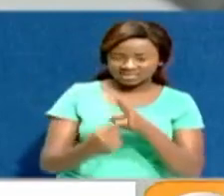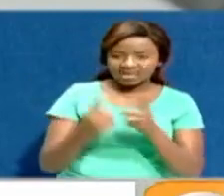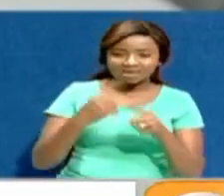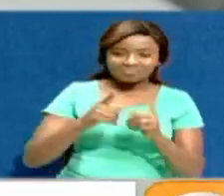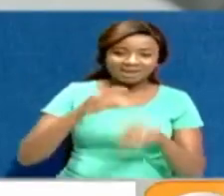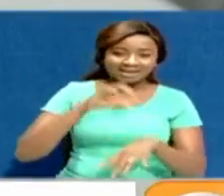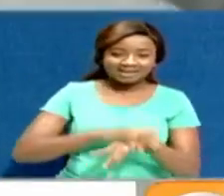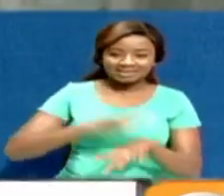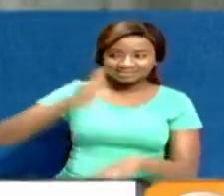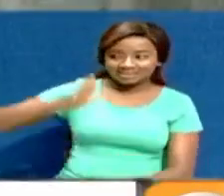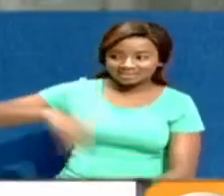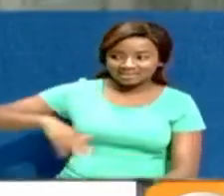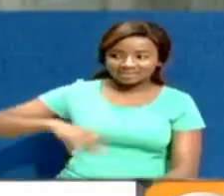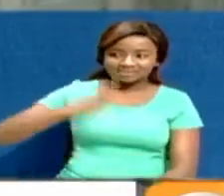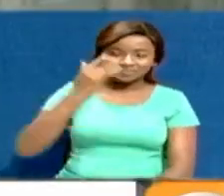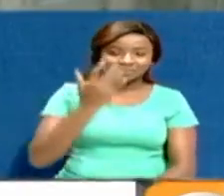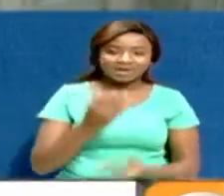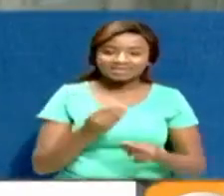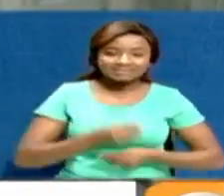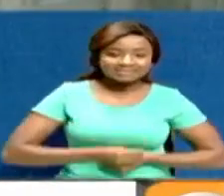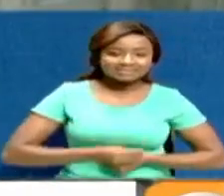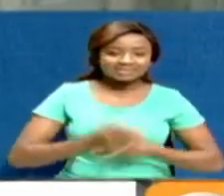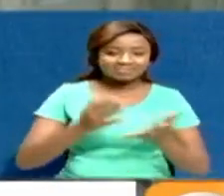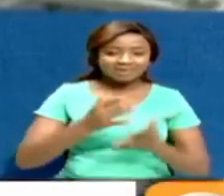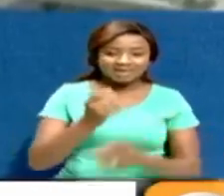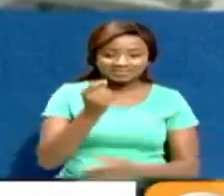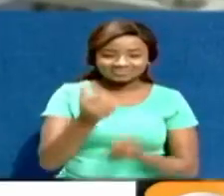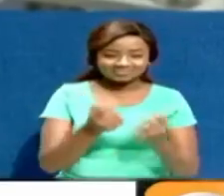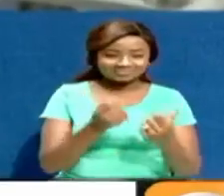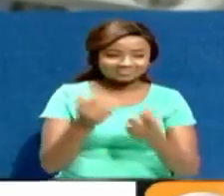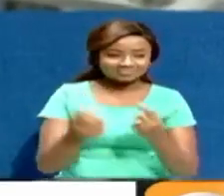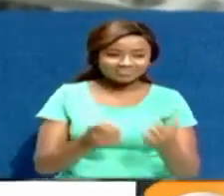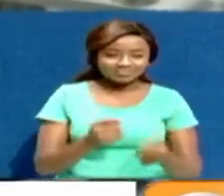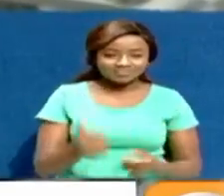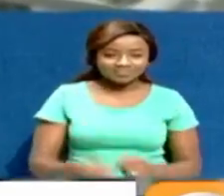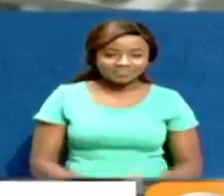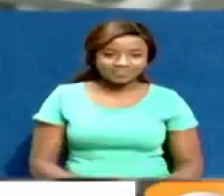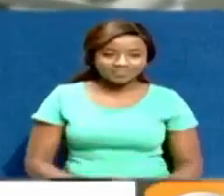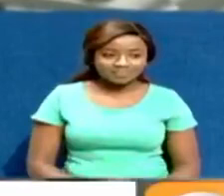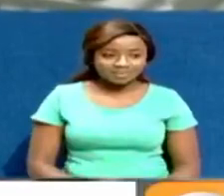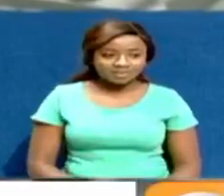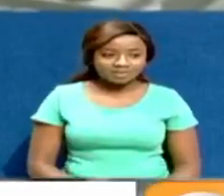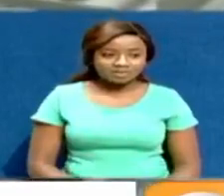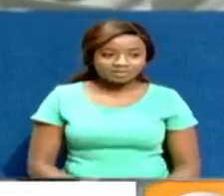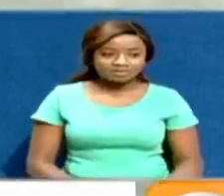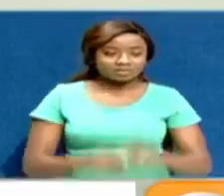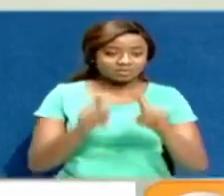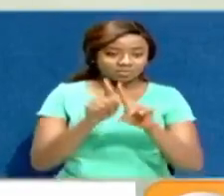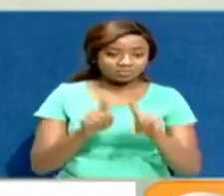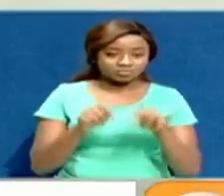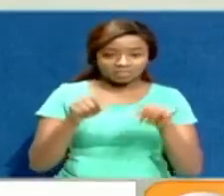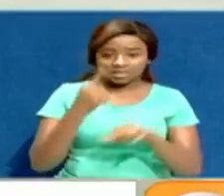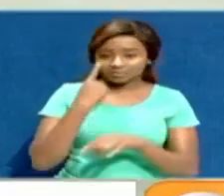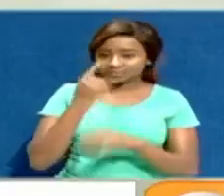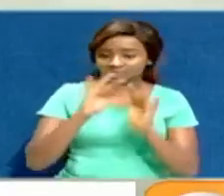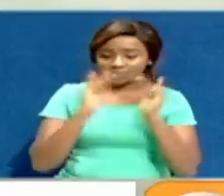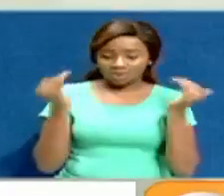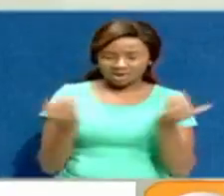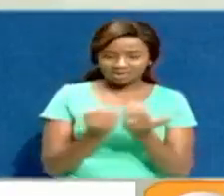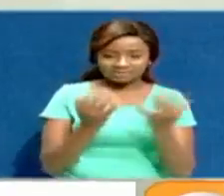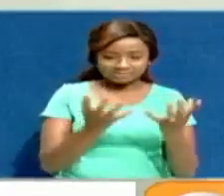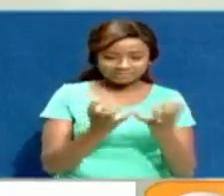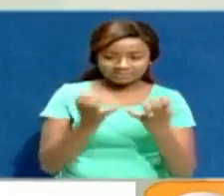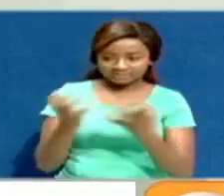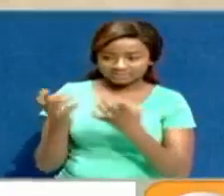competition for the limited supply, as every country sought to secure vaccines for their own populations. Given the current global demand and shortage